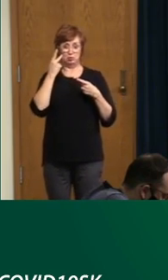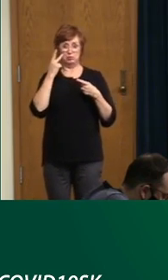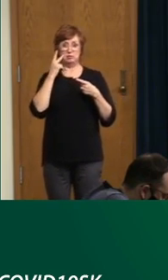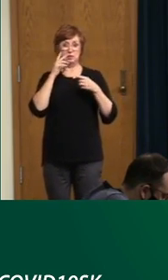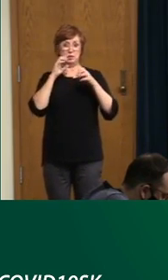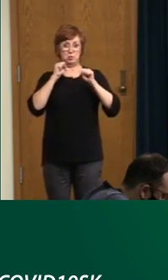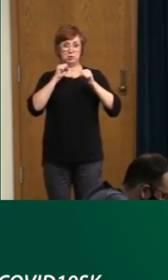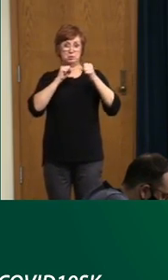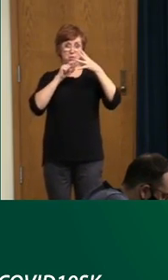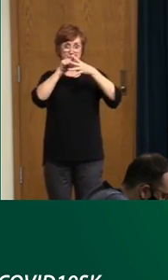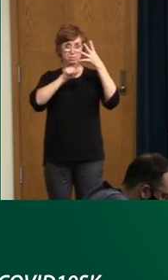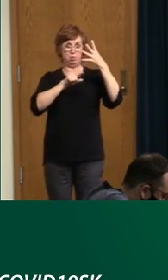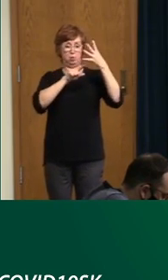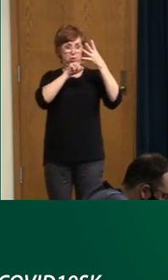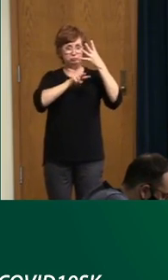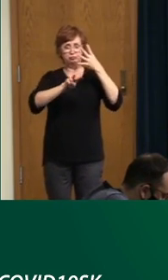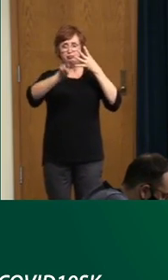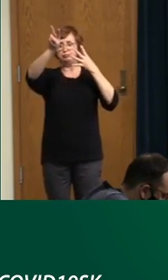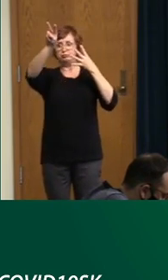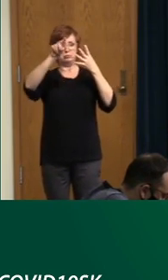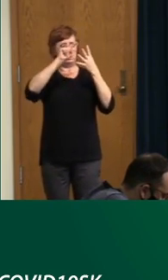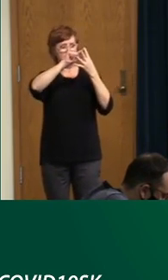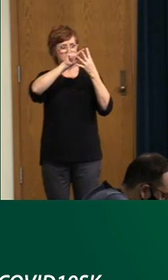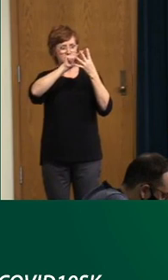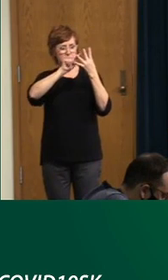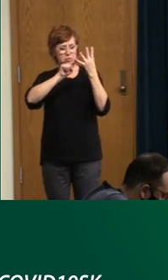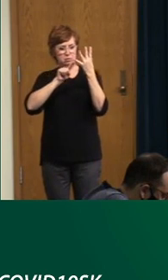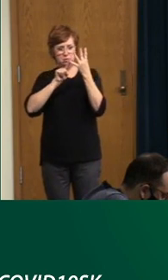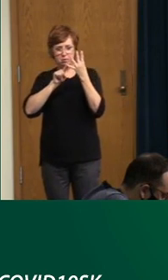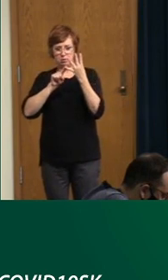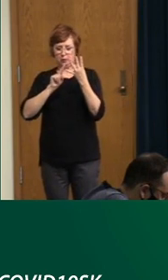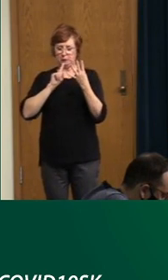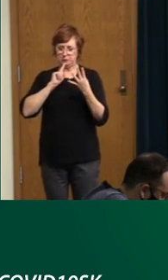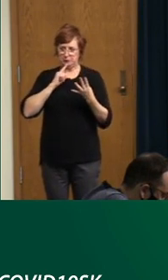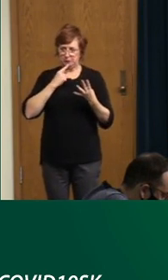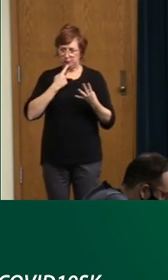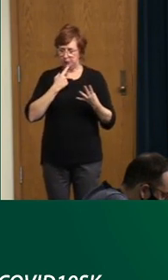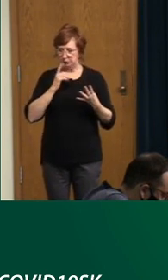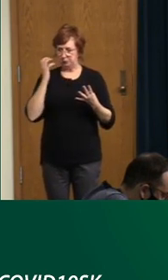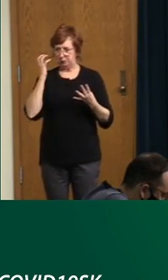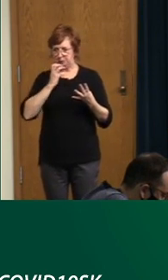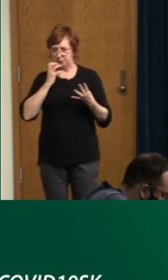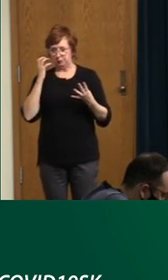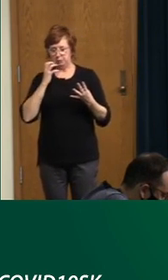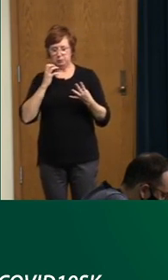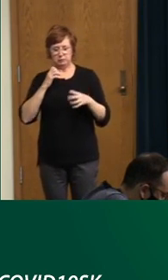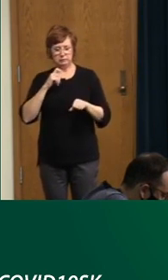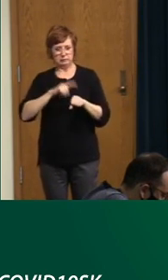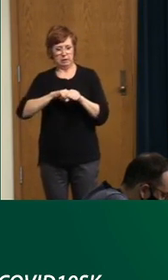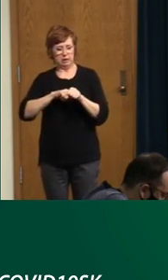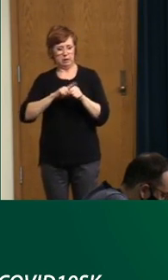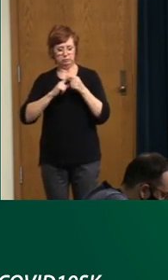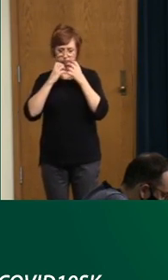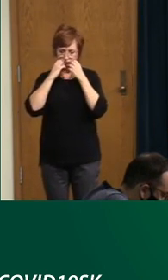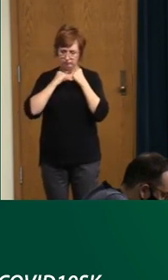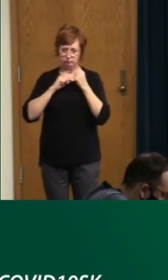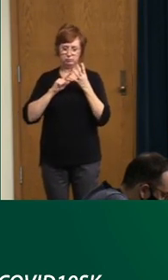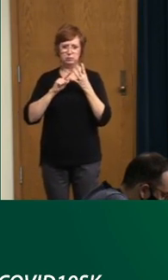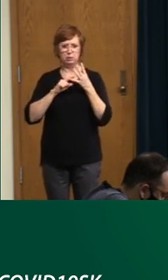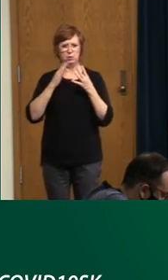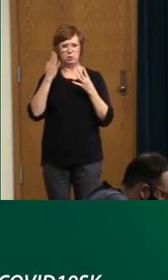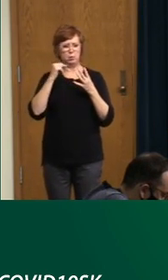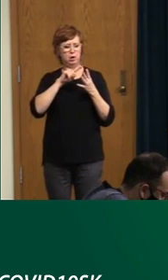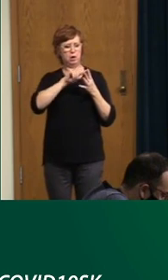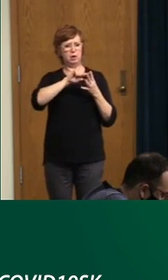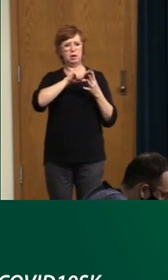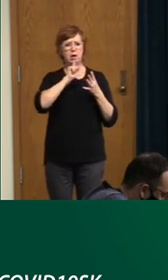system, why don't you see the need to take the strongest measures possible in order